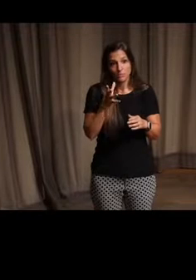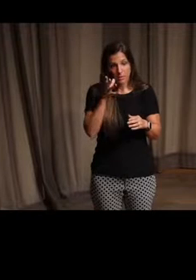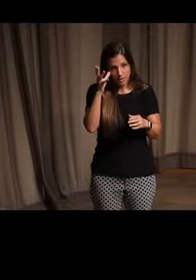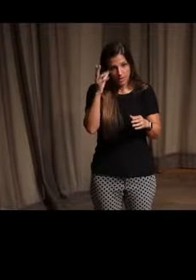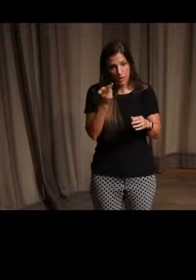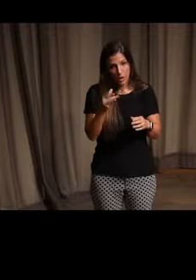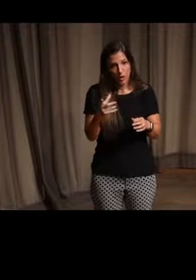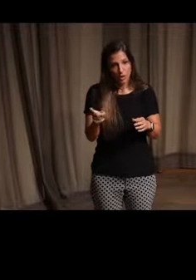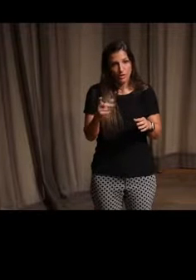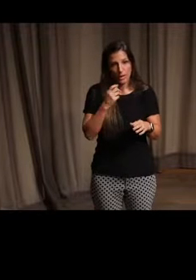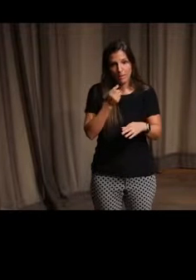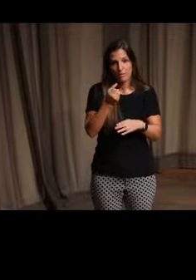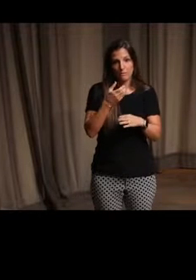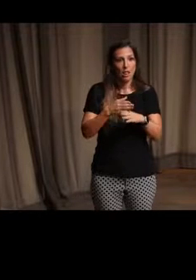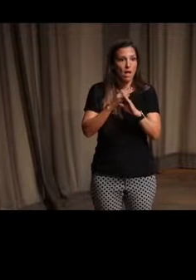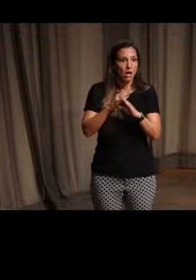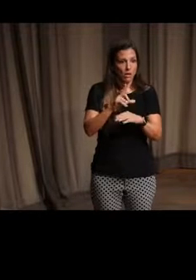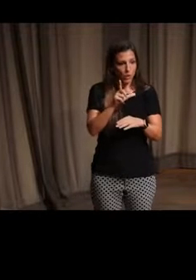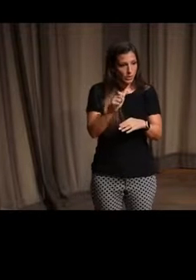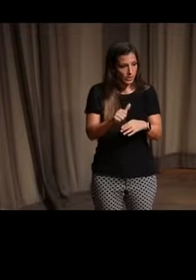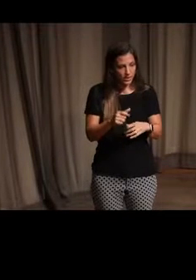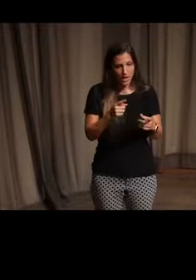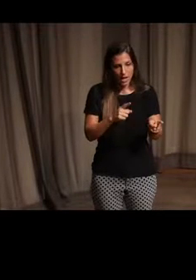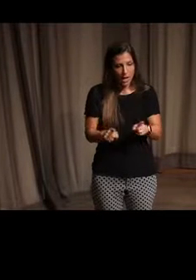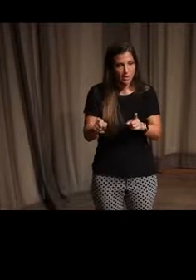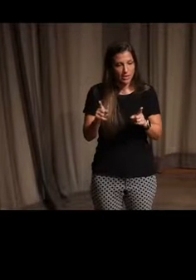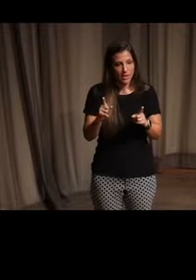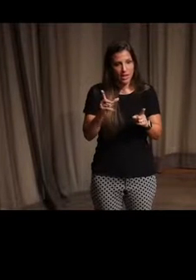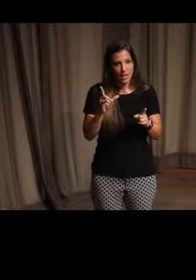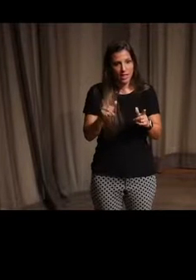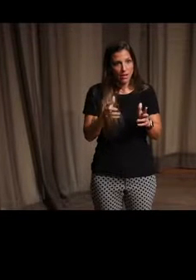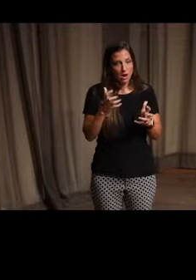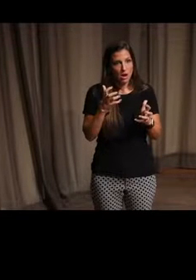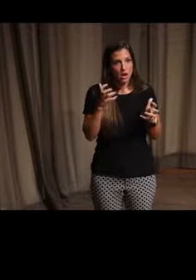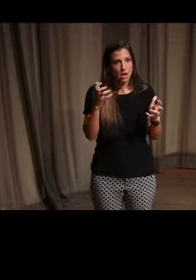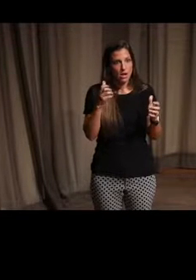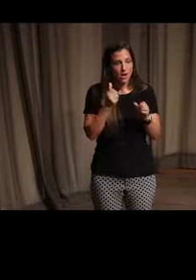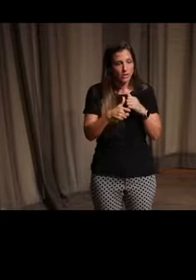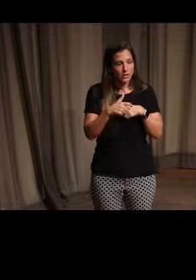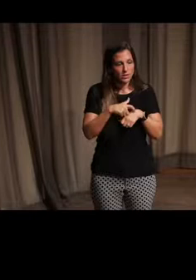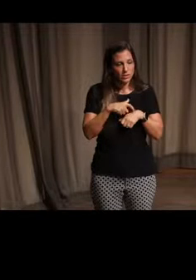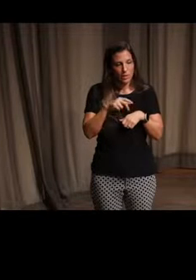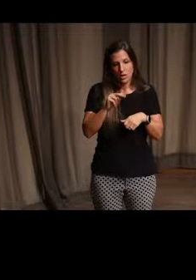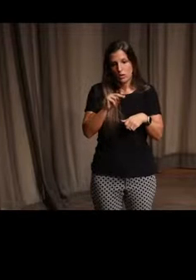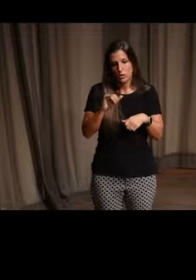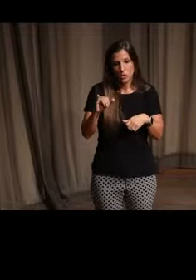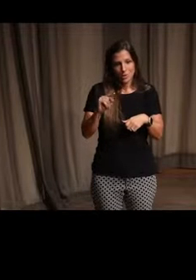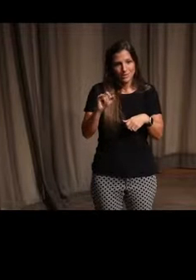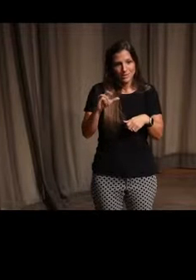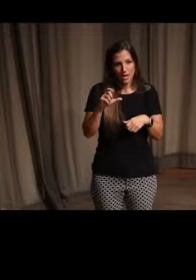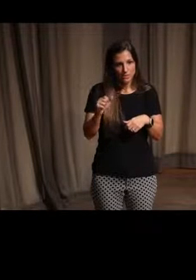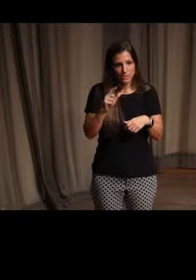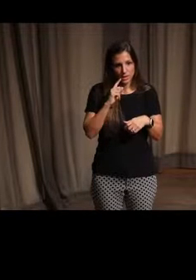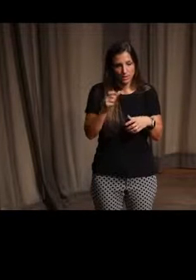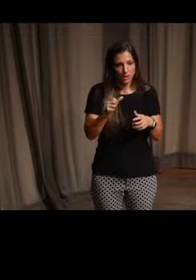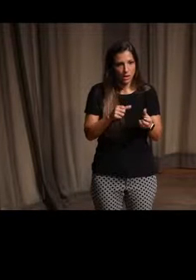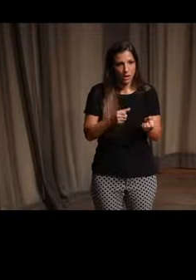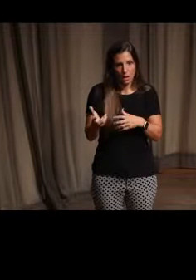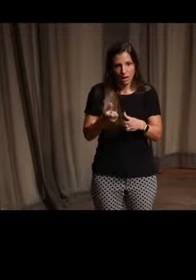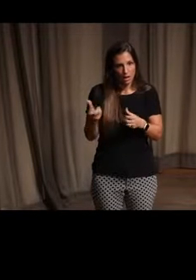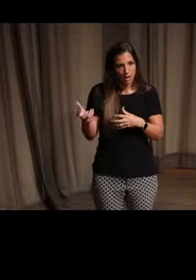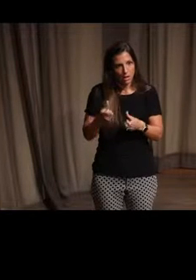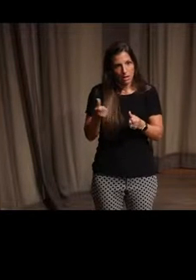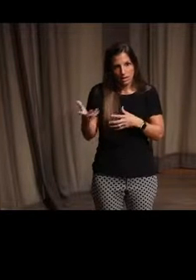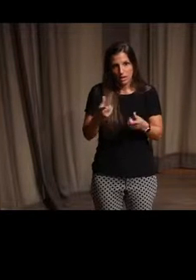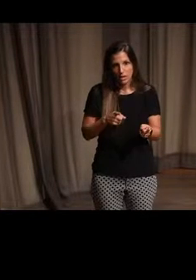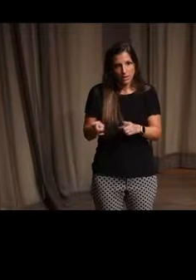judge blocked it again. In Louisiana, I mean, that one I screenshot every time I get a New York Times alert that that one's been overturned and turned and overturned